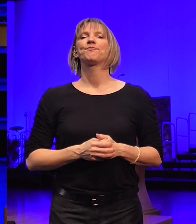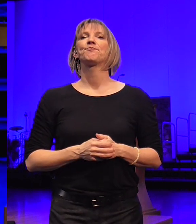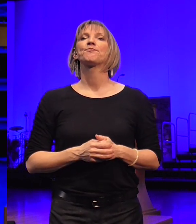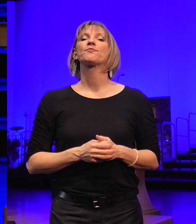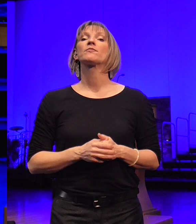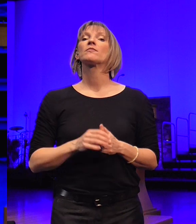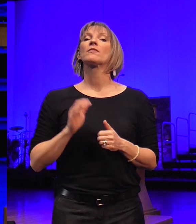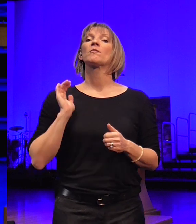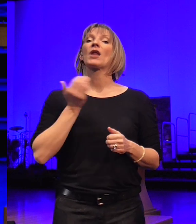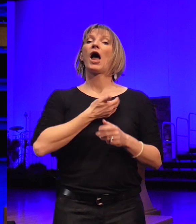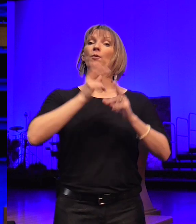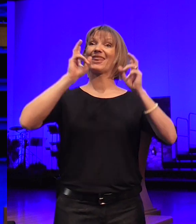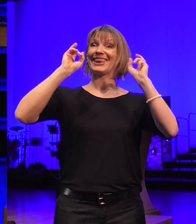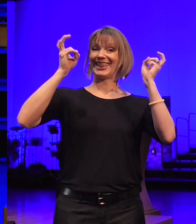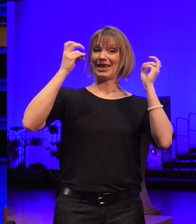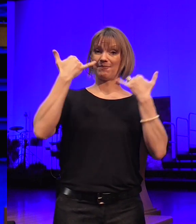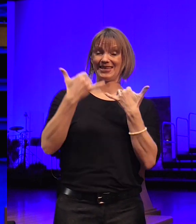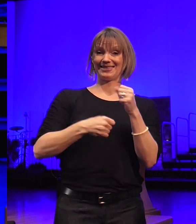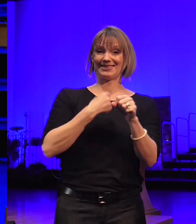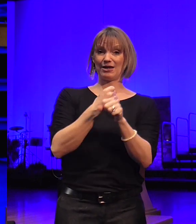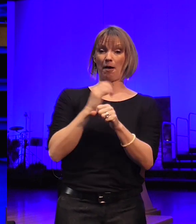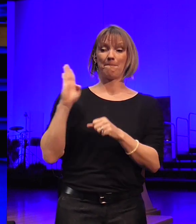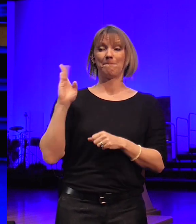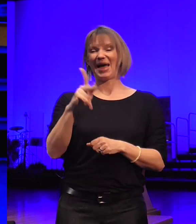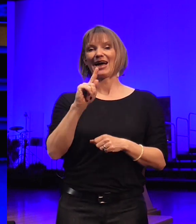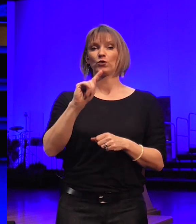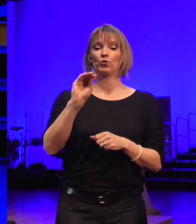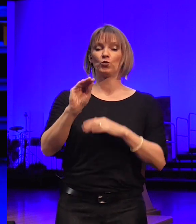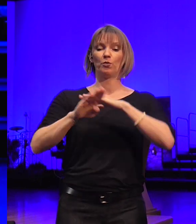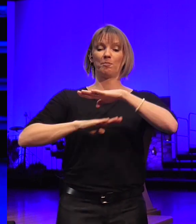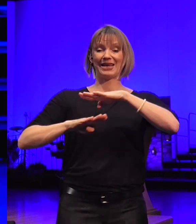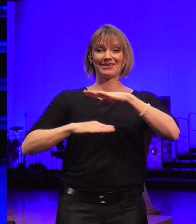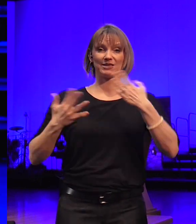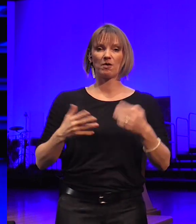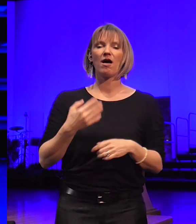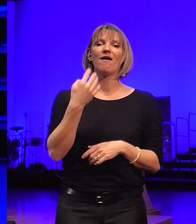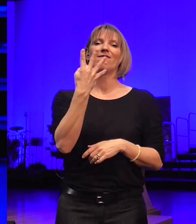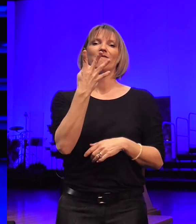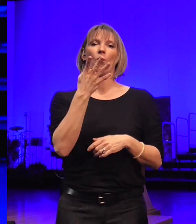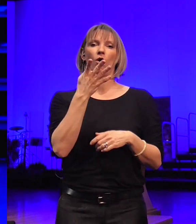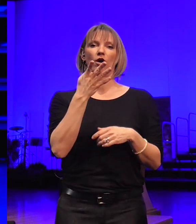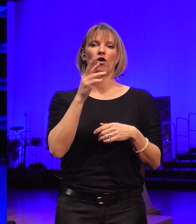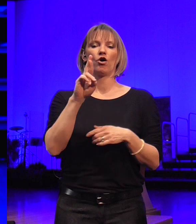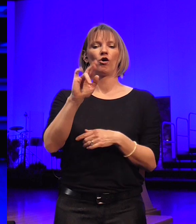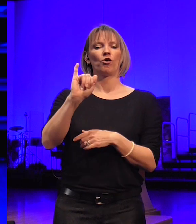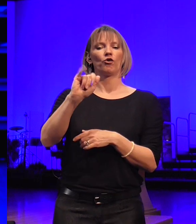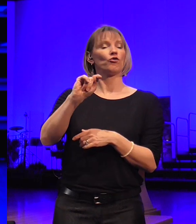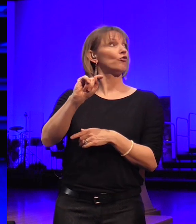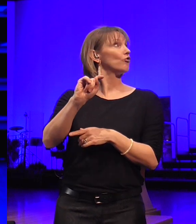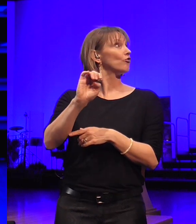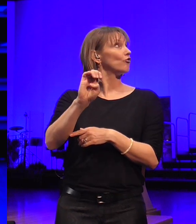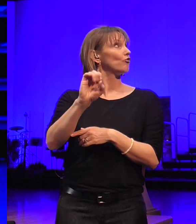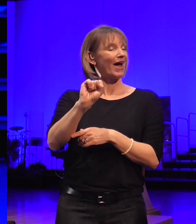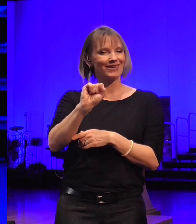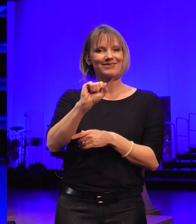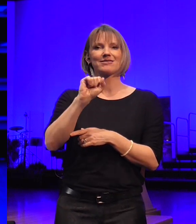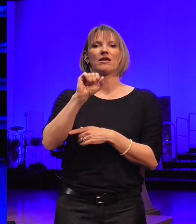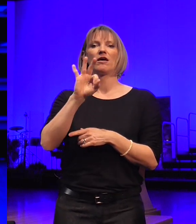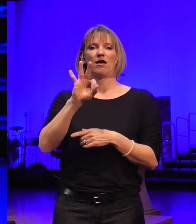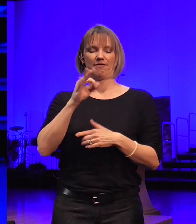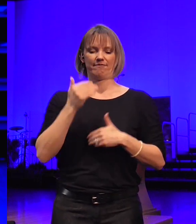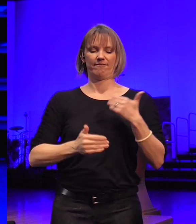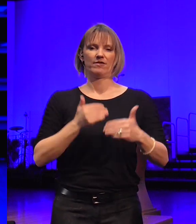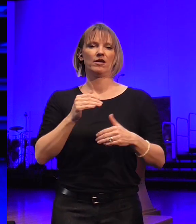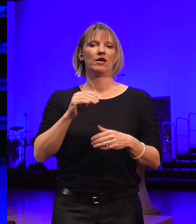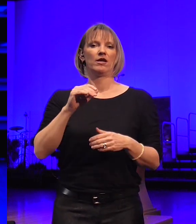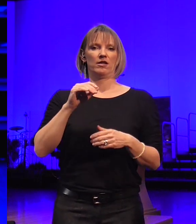Our theme for this year's Back to Basics, the 4 rites of spiritual thriving. Notice the rite of passage aspect,